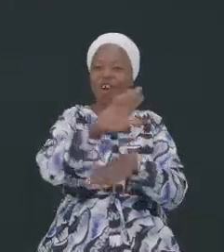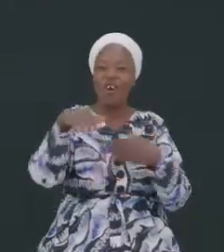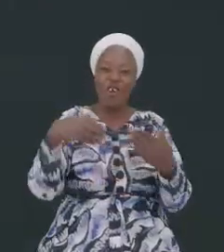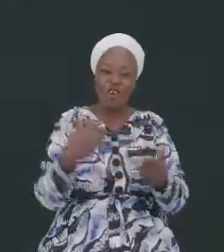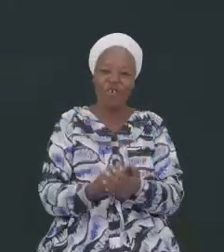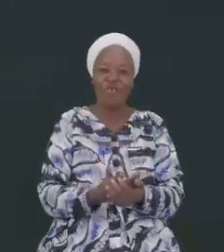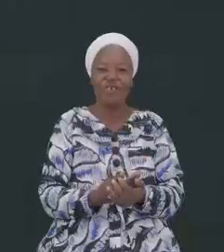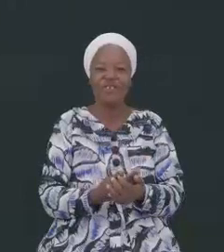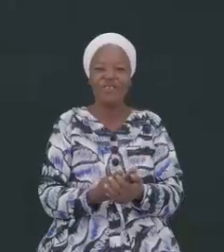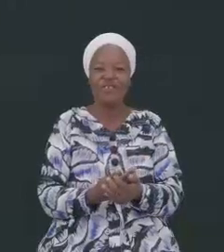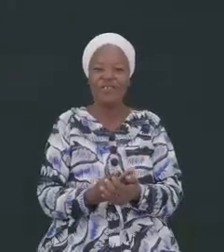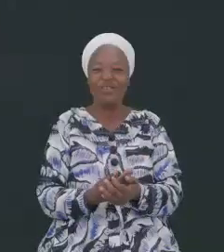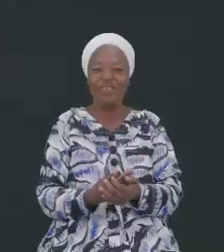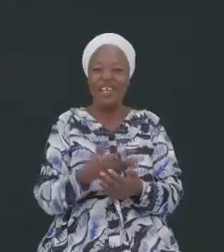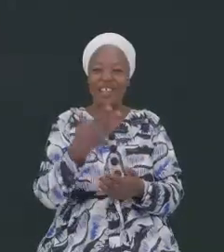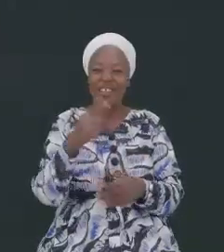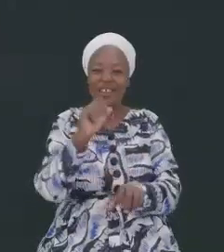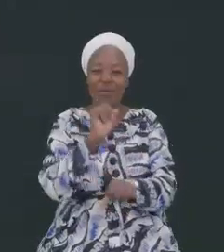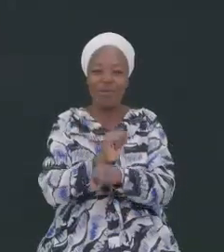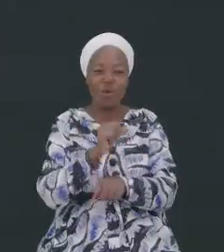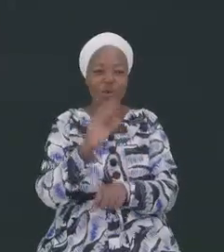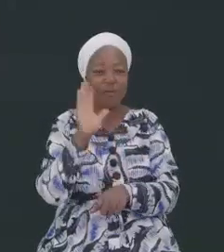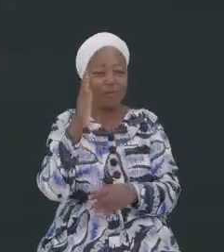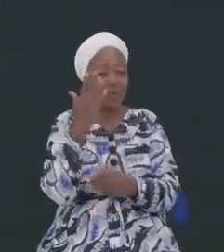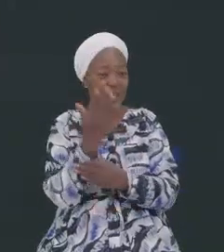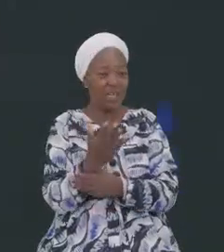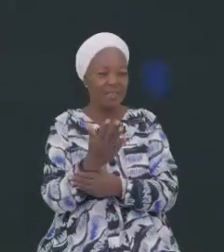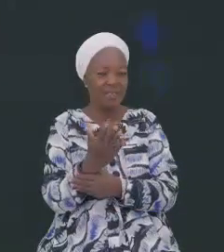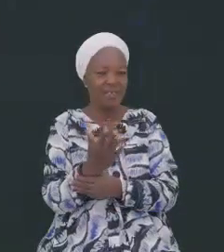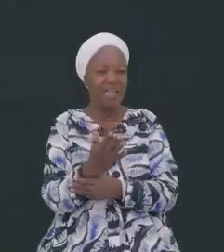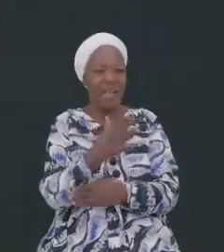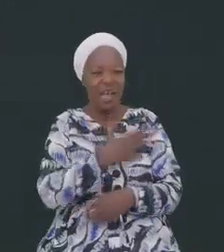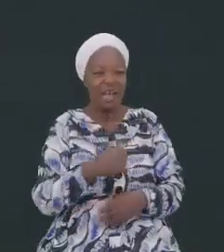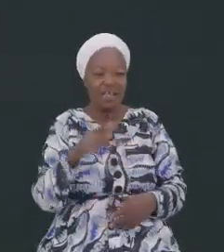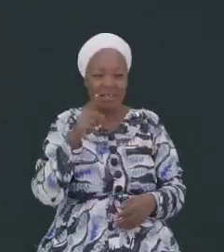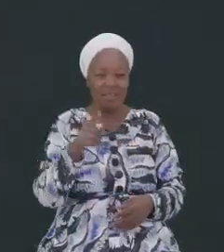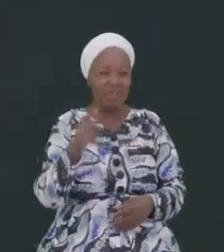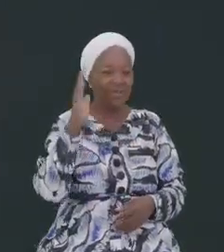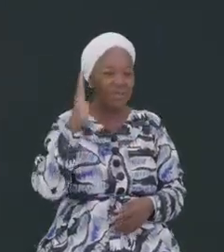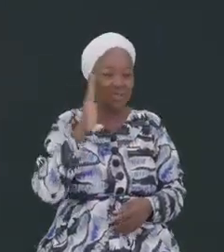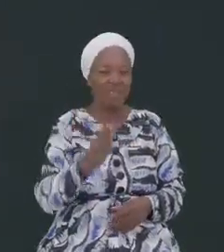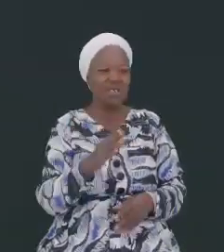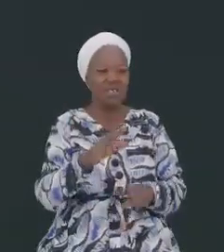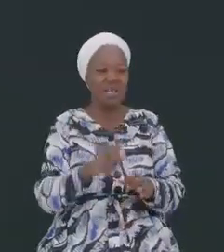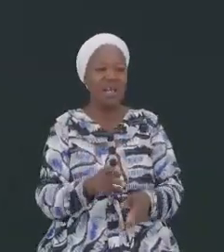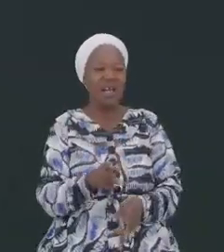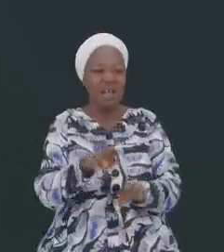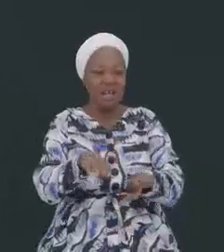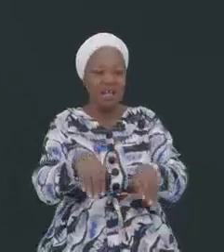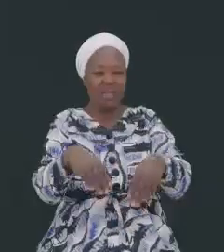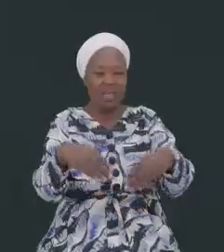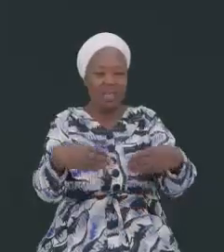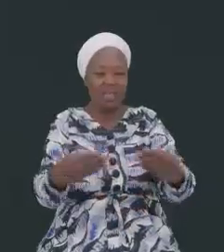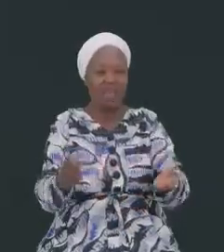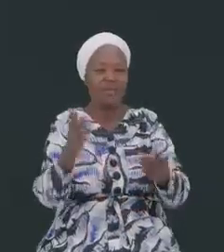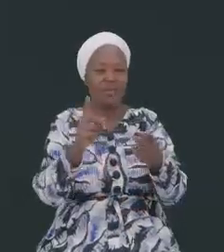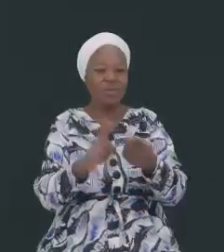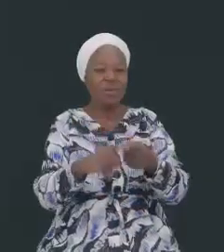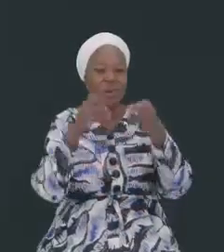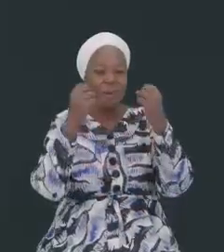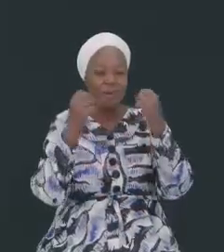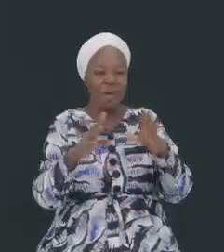All the work of thine hand, and thou shalt lend to